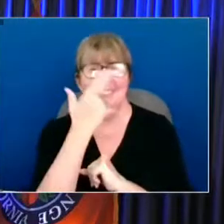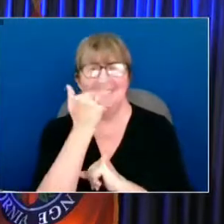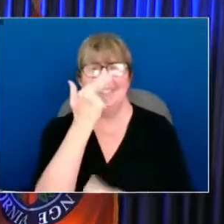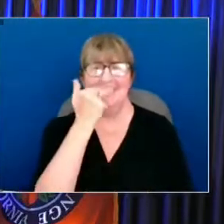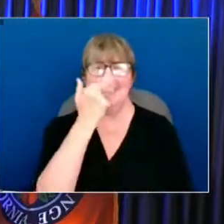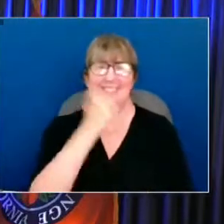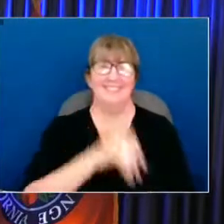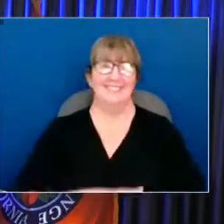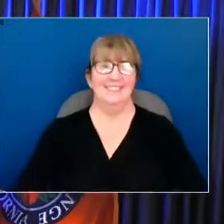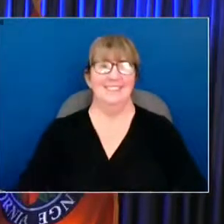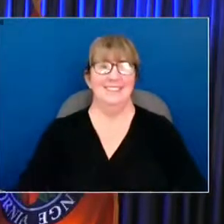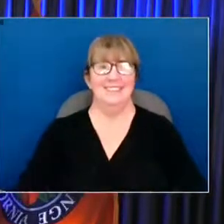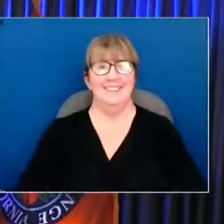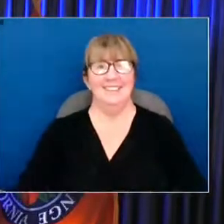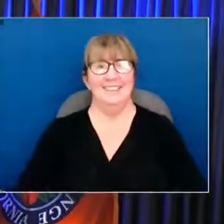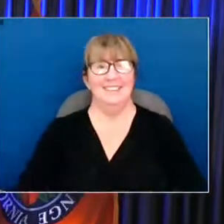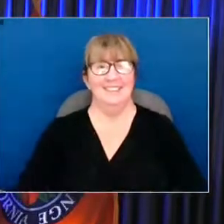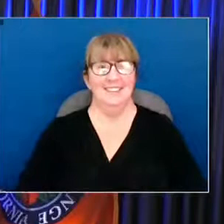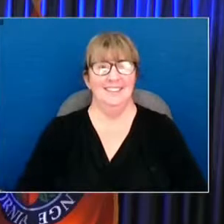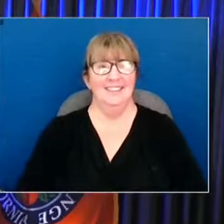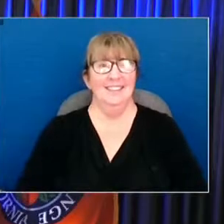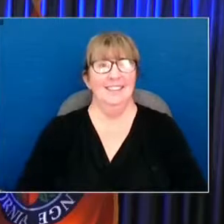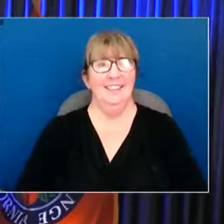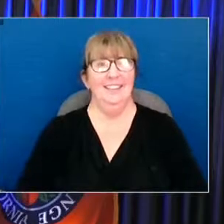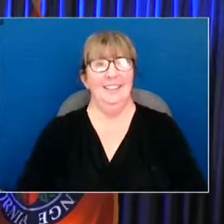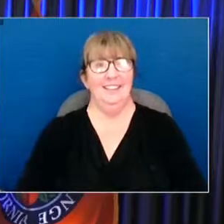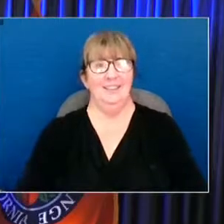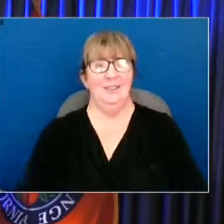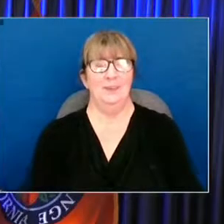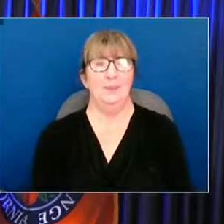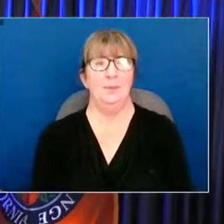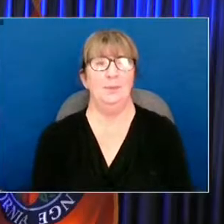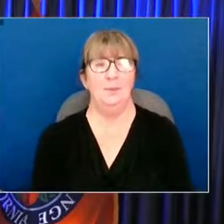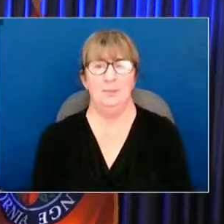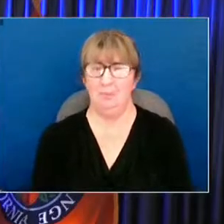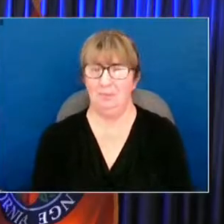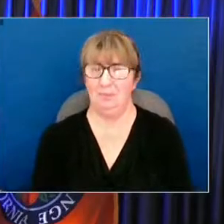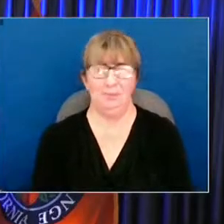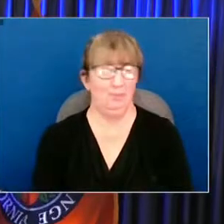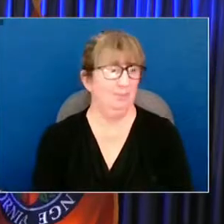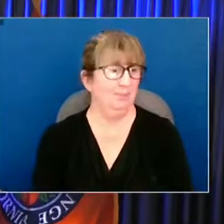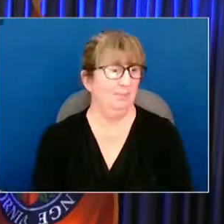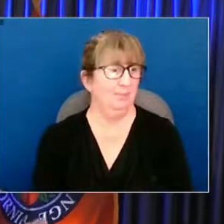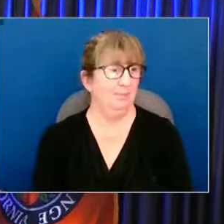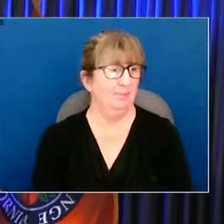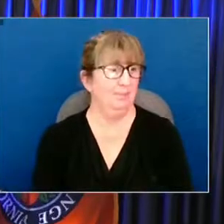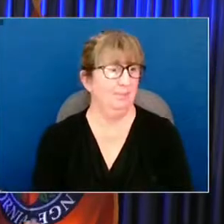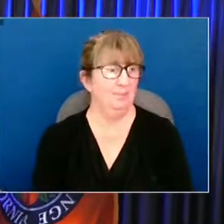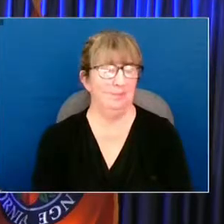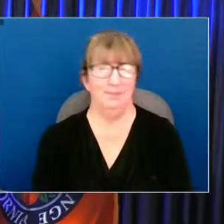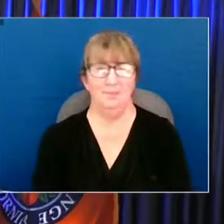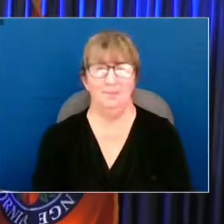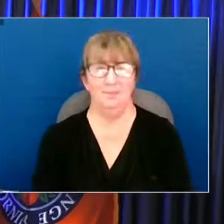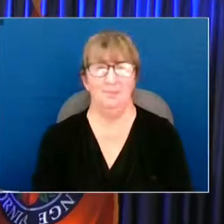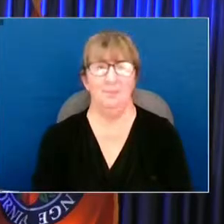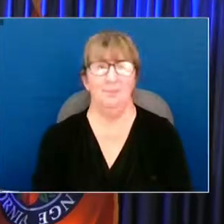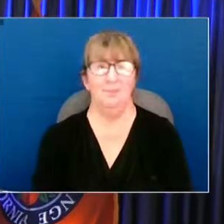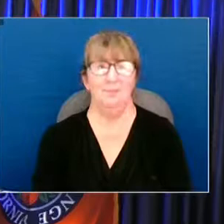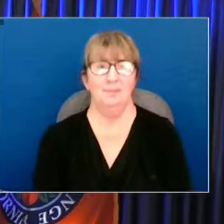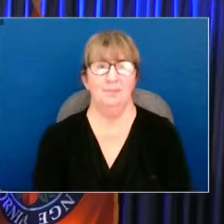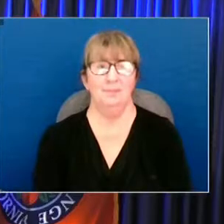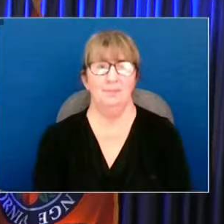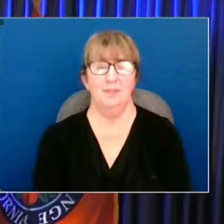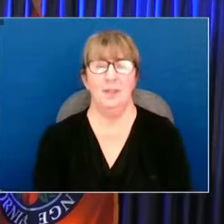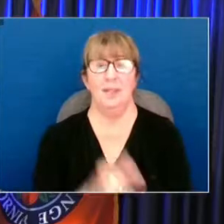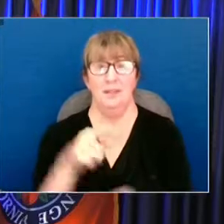If we did use Central though, because it's spread out, it doesn't look too bad. No. It would look worse if it was just. Well, here am I standing straight on, so how does